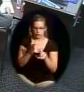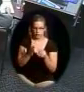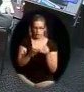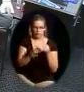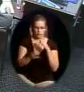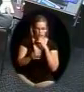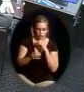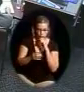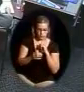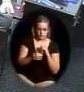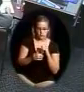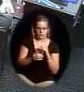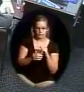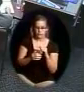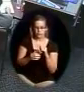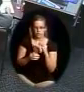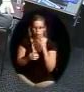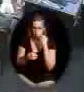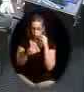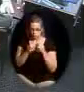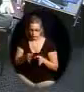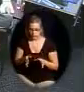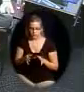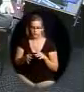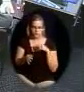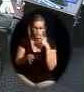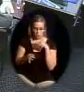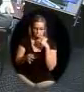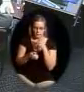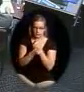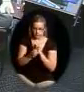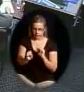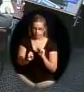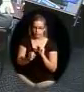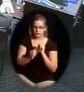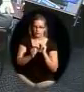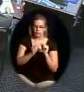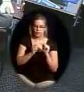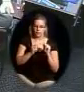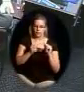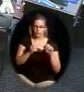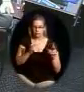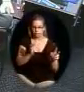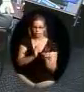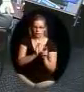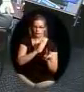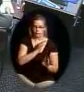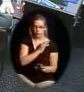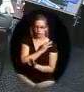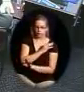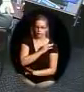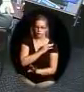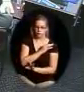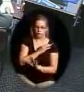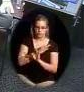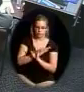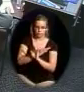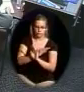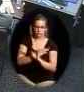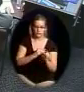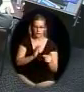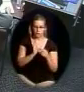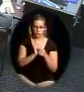and homelessness, and public safety and violence prevention. And he represents one of many students in our